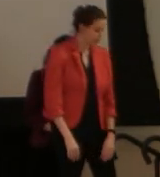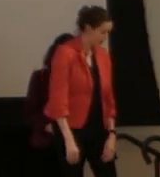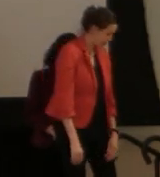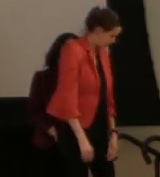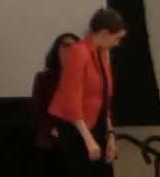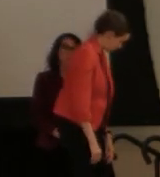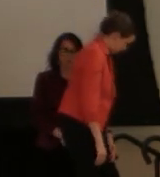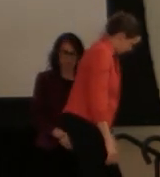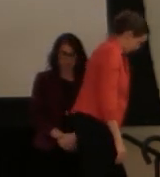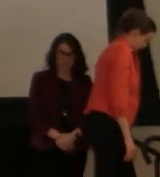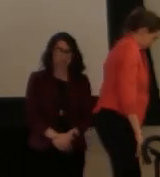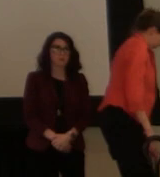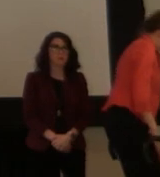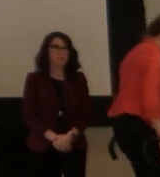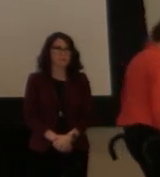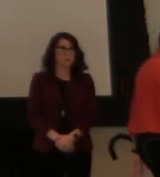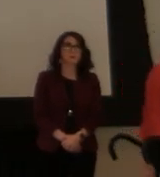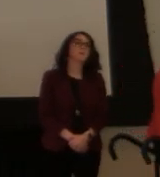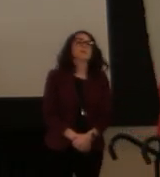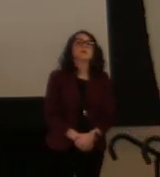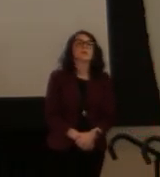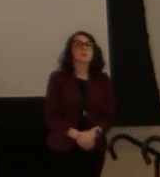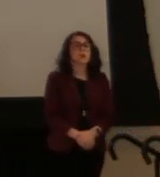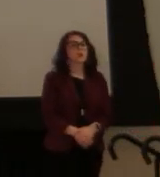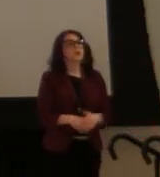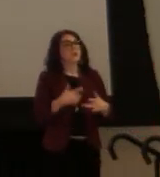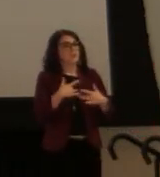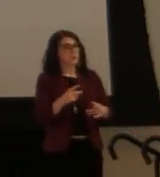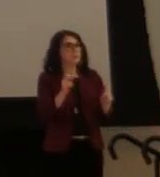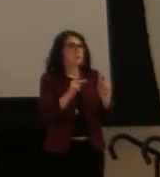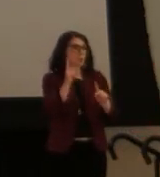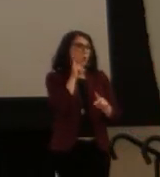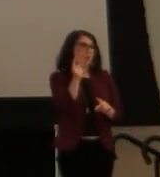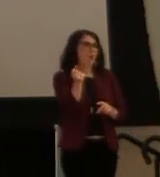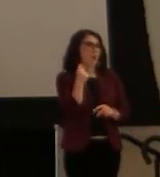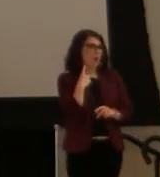We always ask or get asked the question,